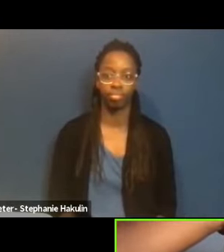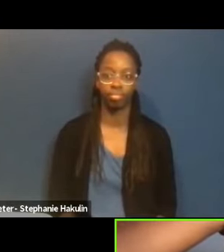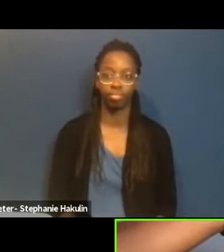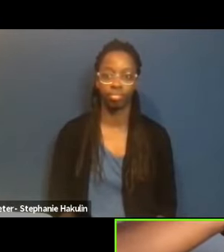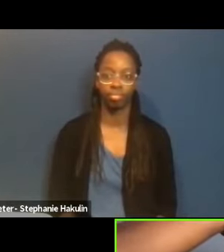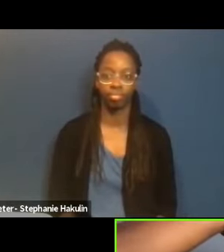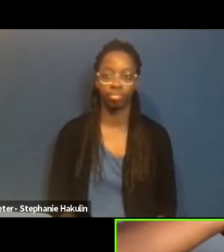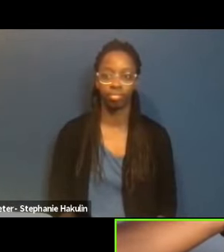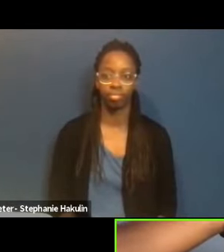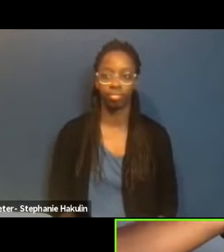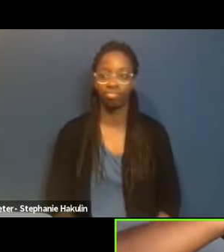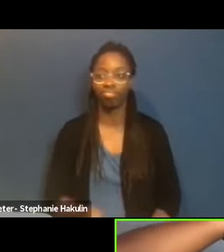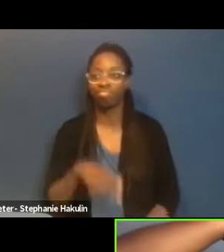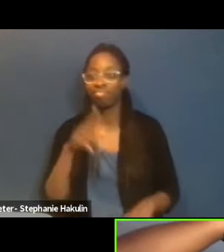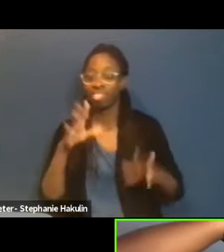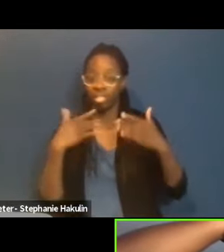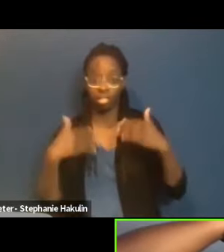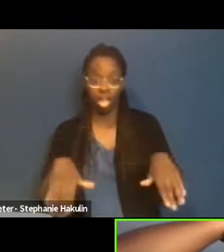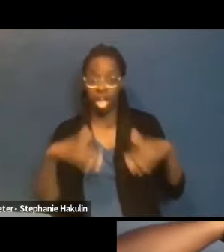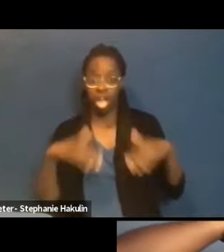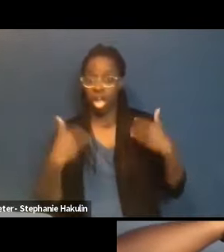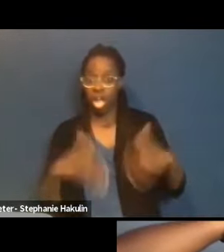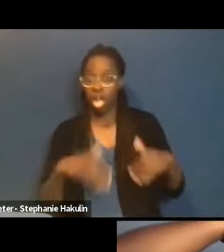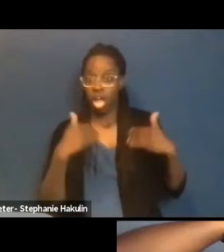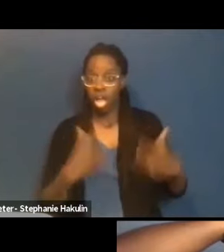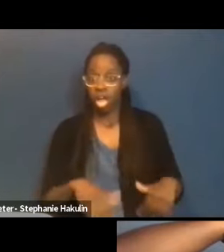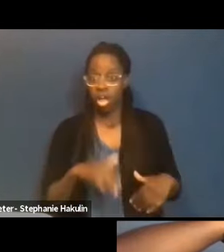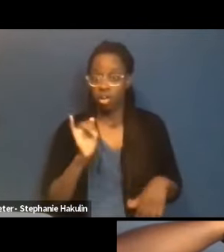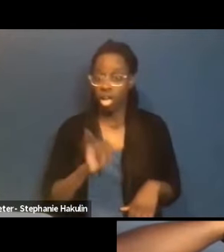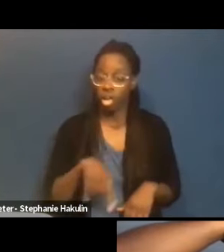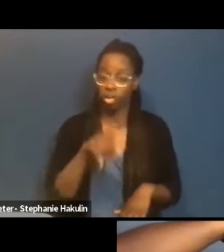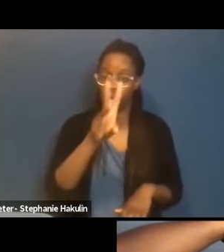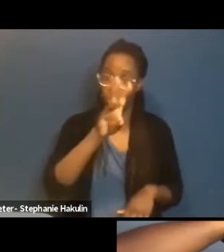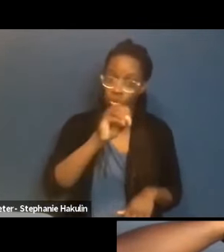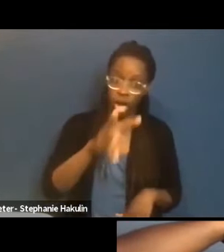Wow. Off top.